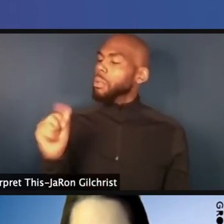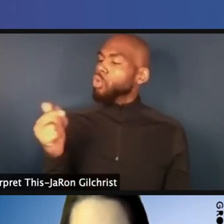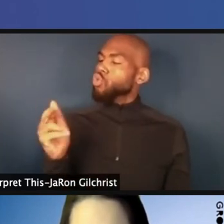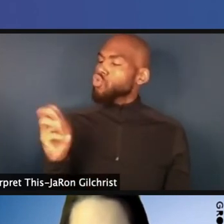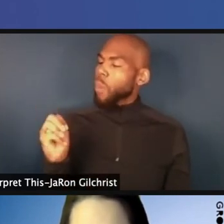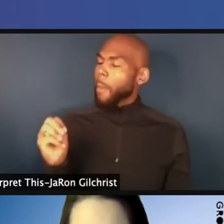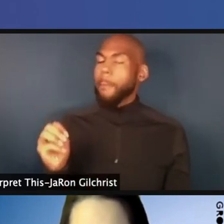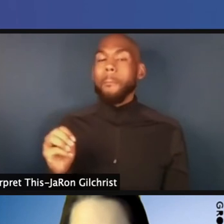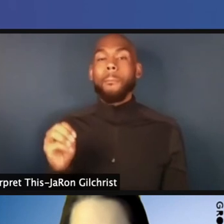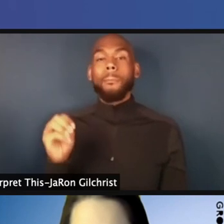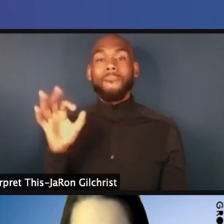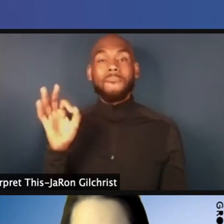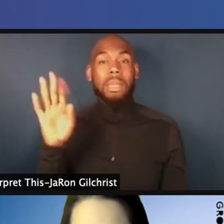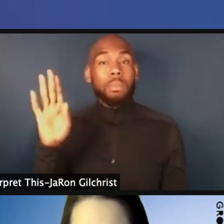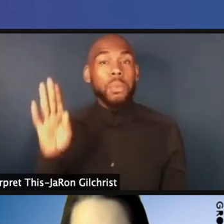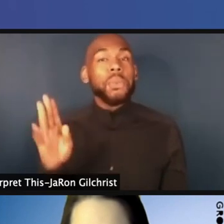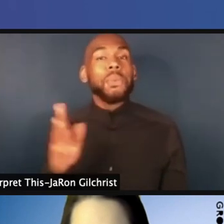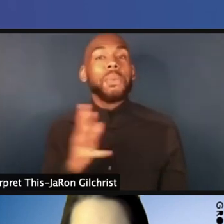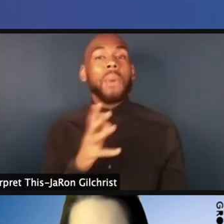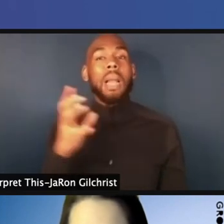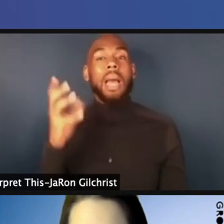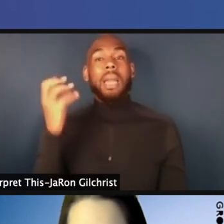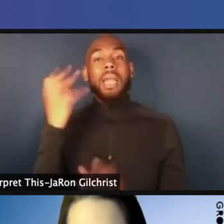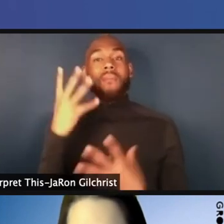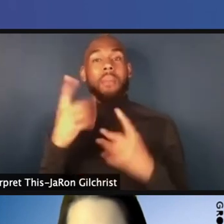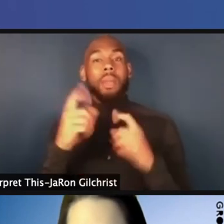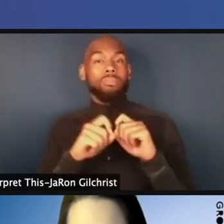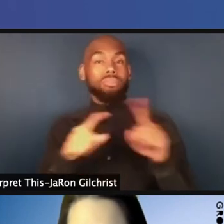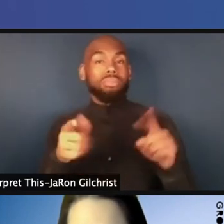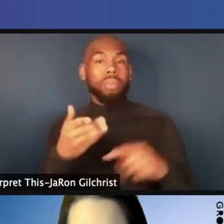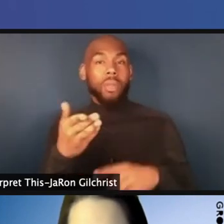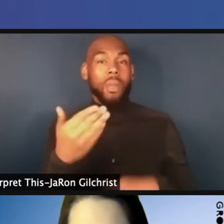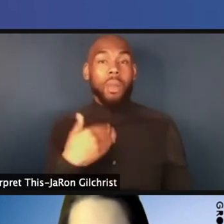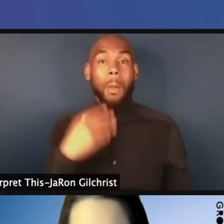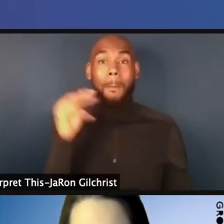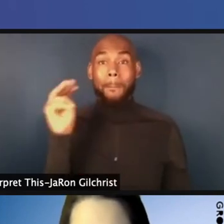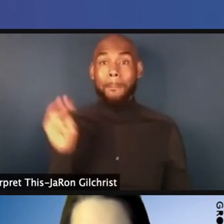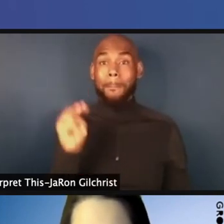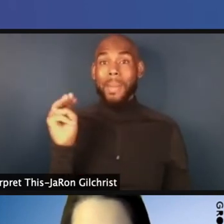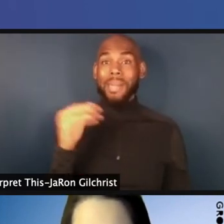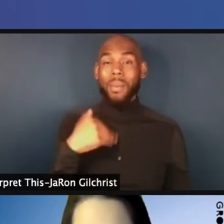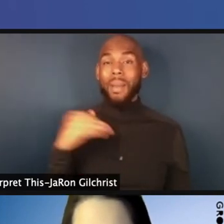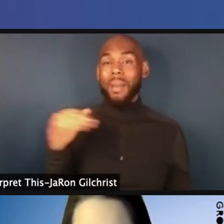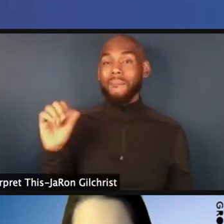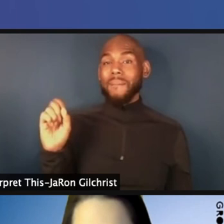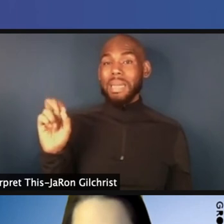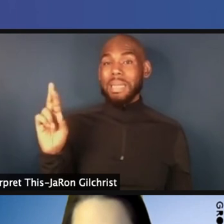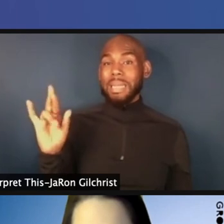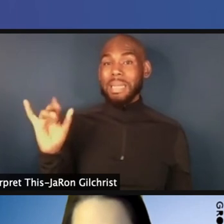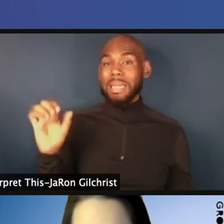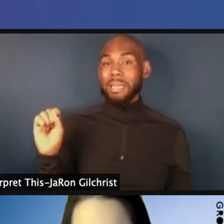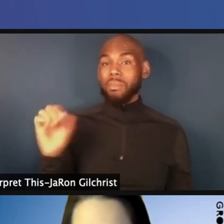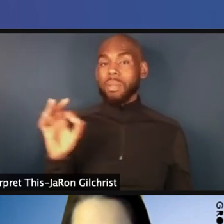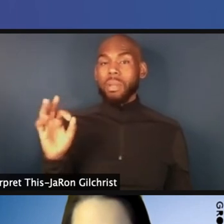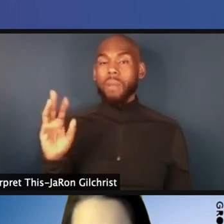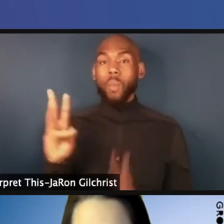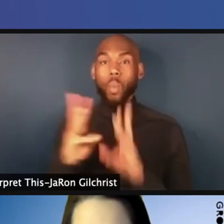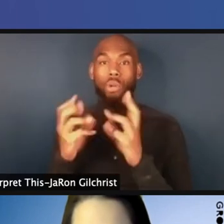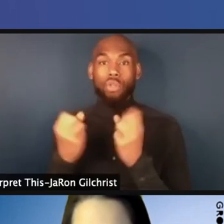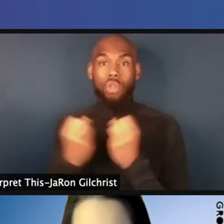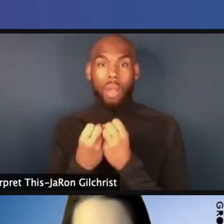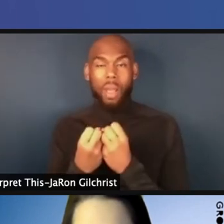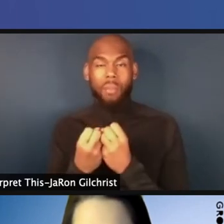out. We will be announcing on Monday, we have a series of workshops coming up about decolonizing theater basics. And